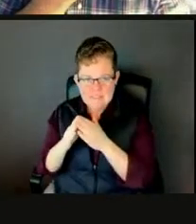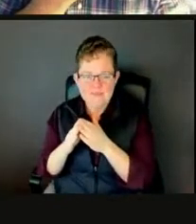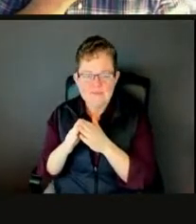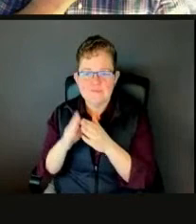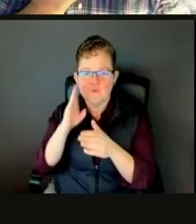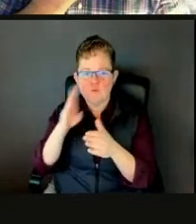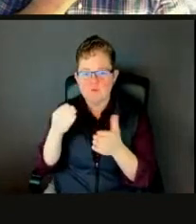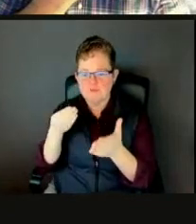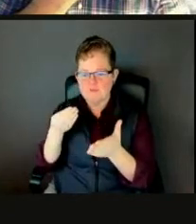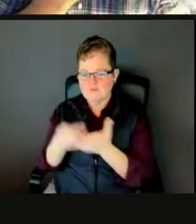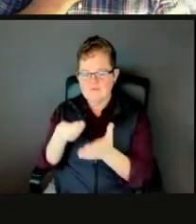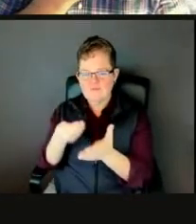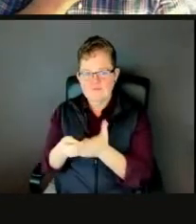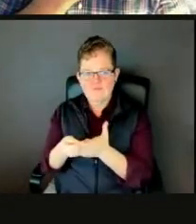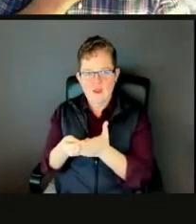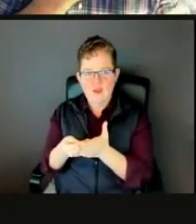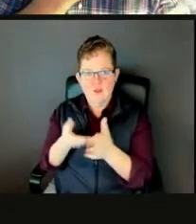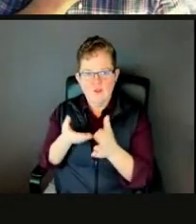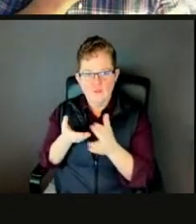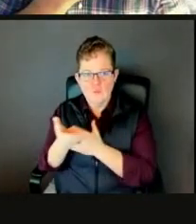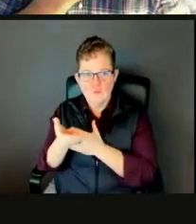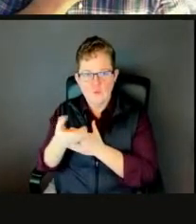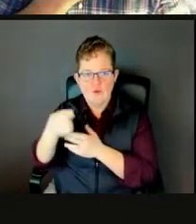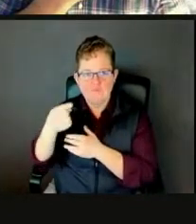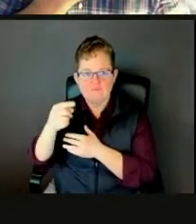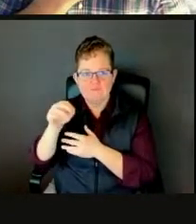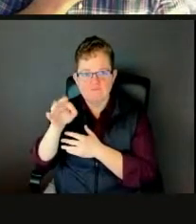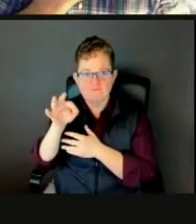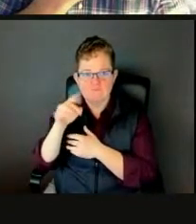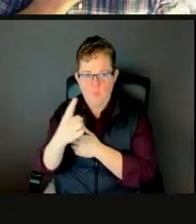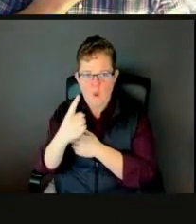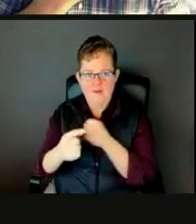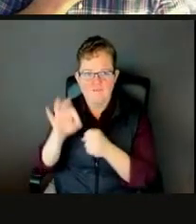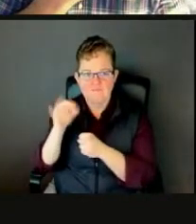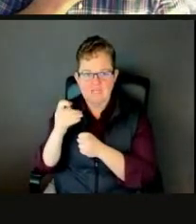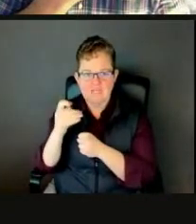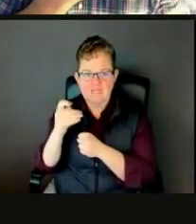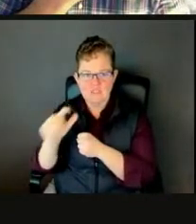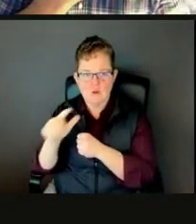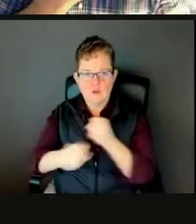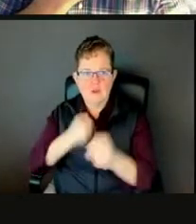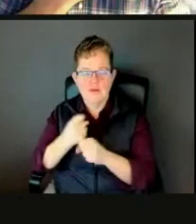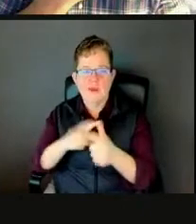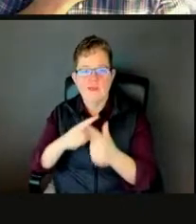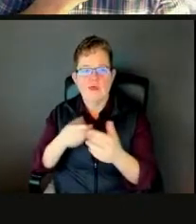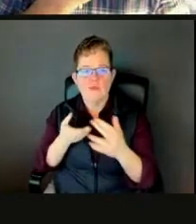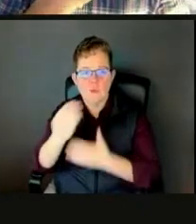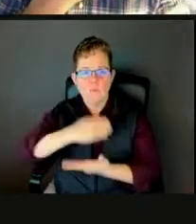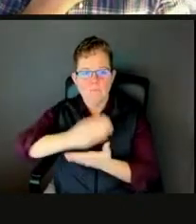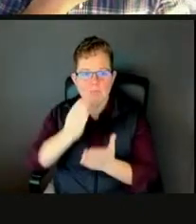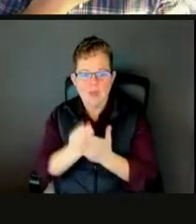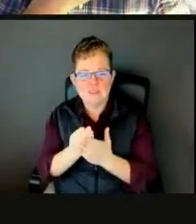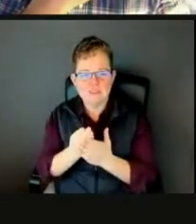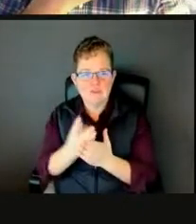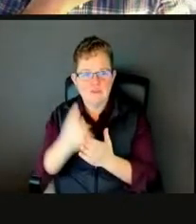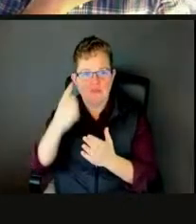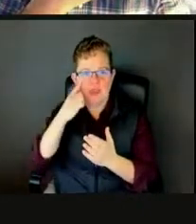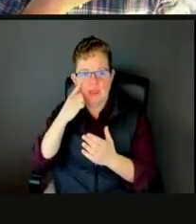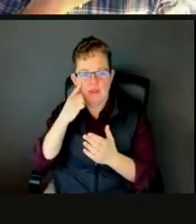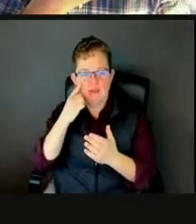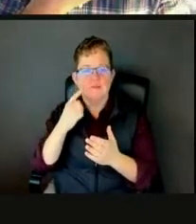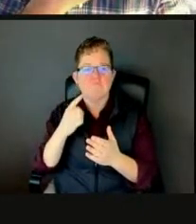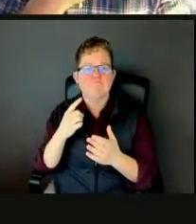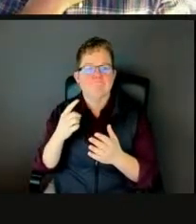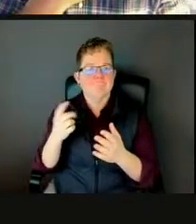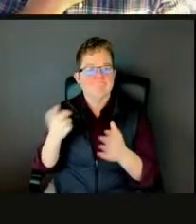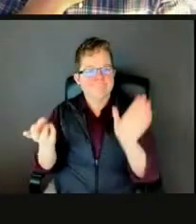would fund through this fiscal year and then through your budget process, consider commitments for the next fiscal year and so